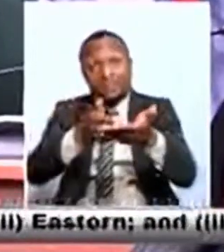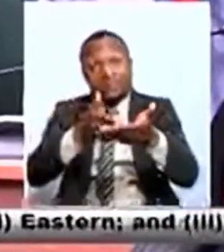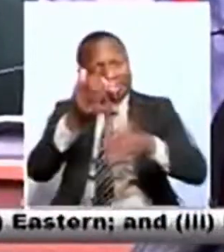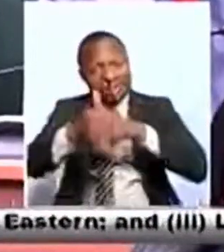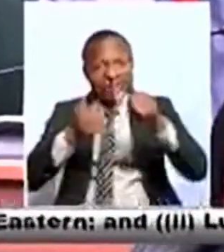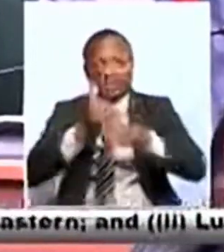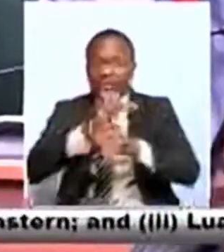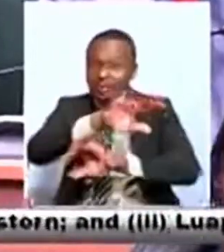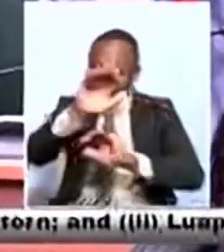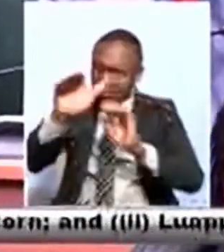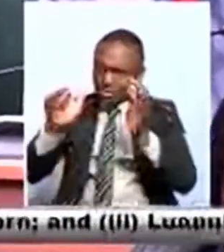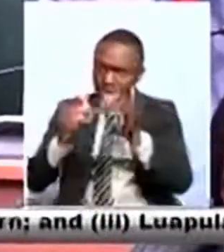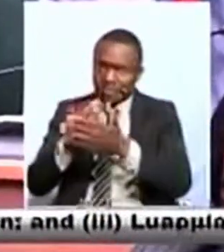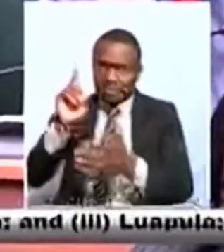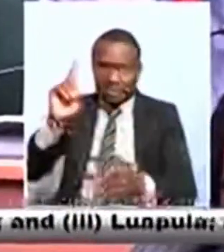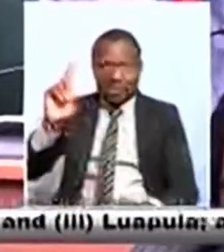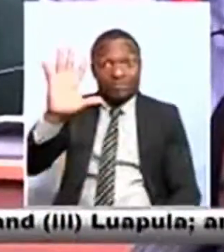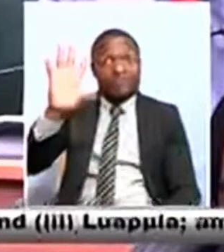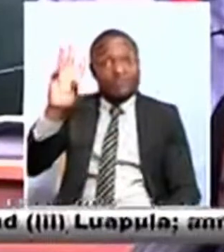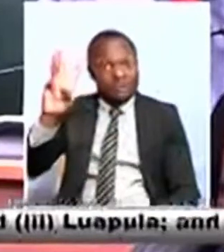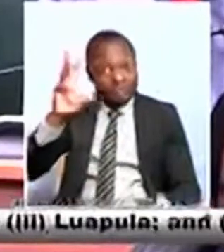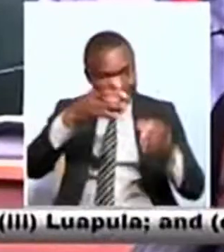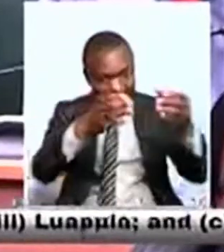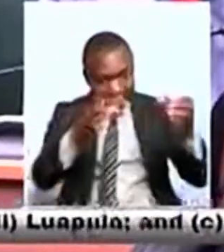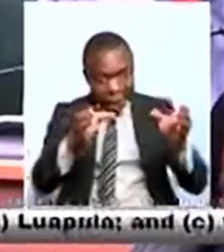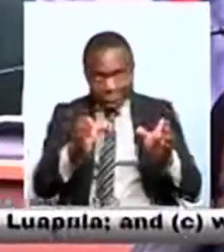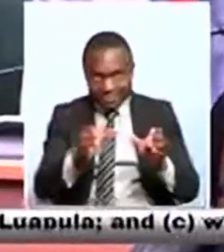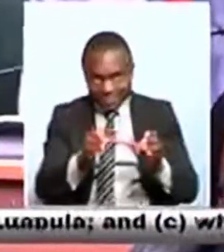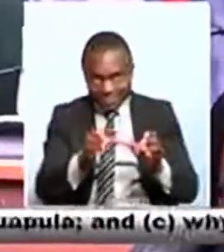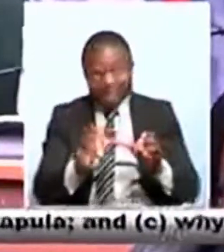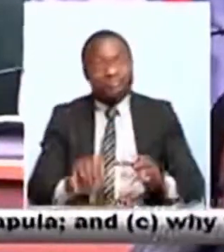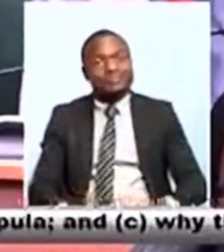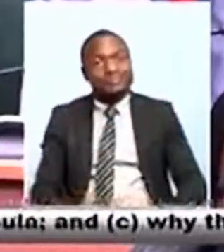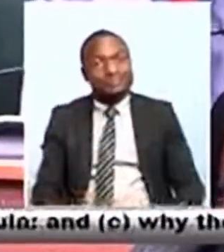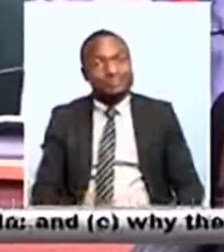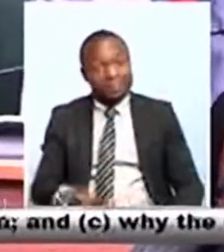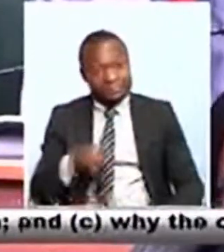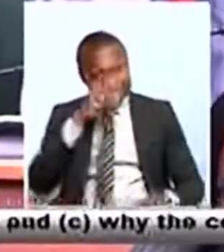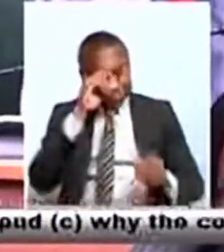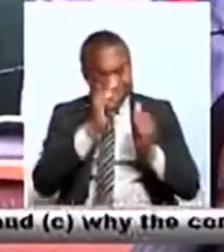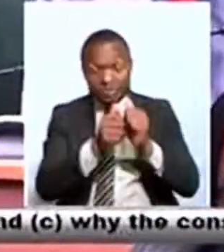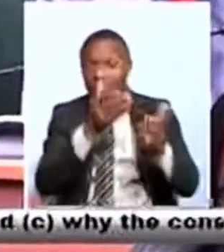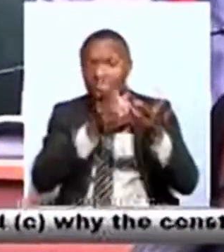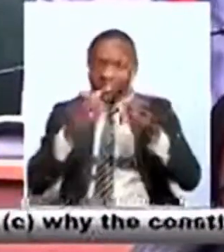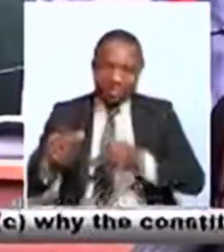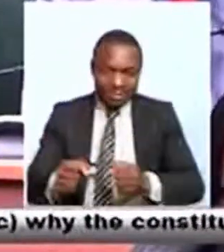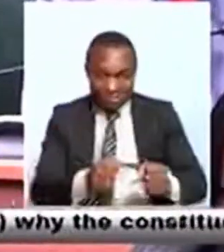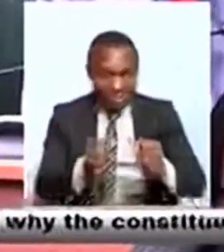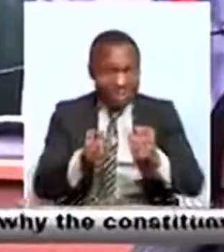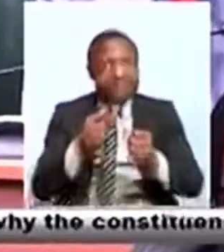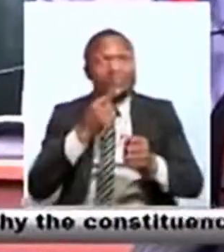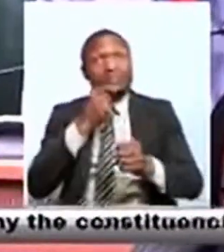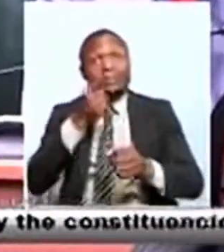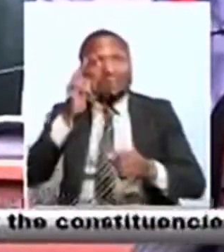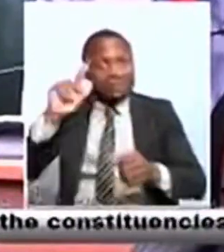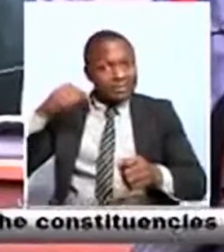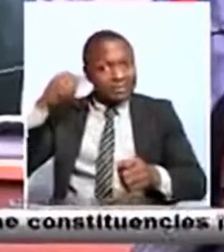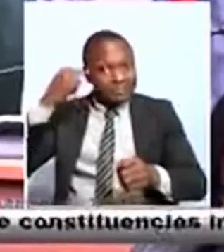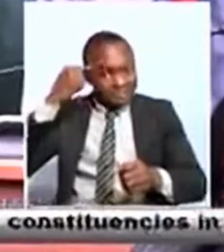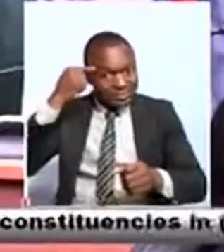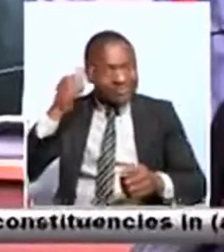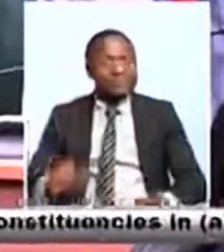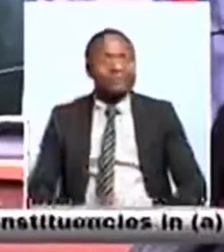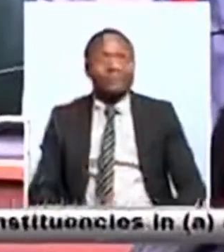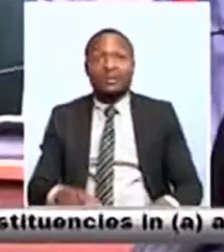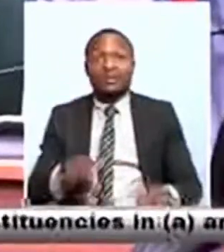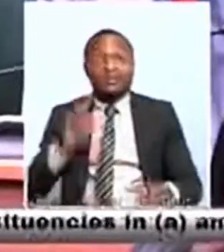the 156 constituencies. So contrary to that system, we are saying as government that for